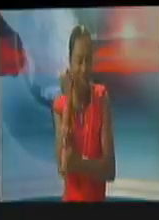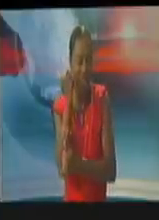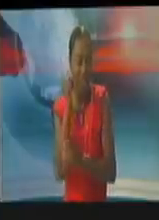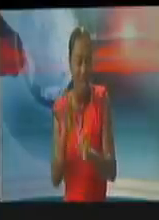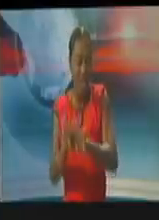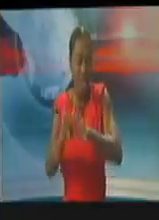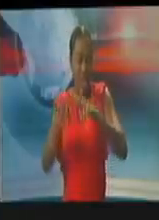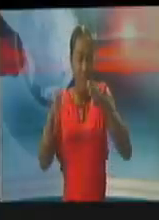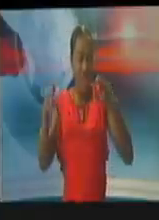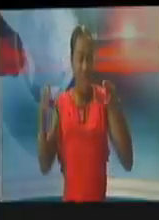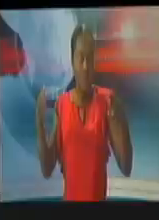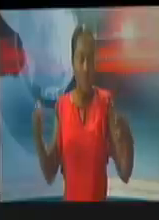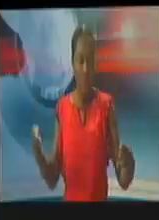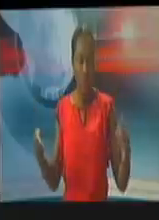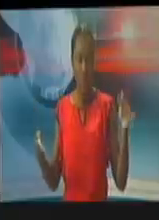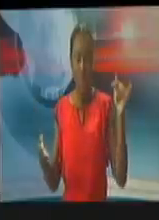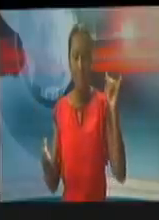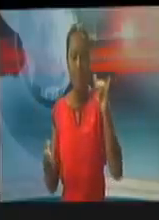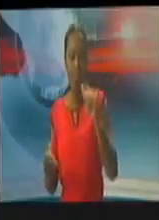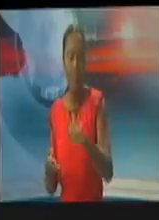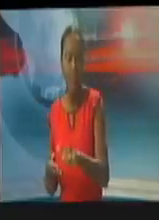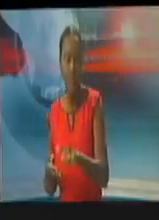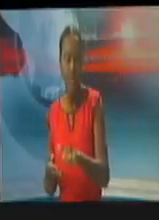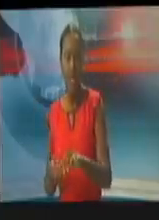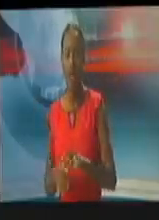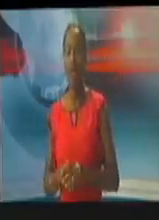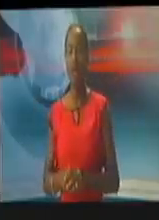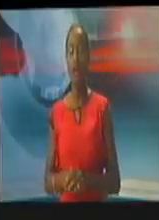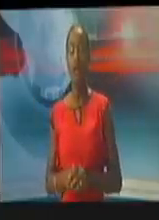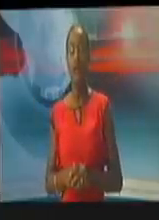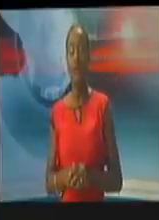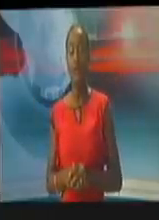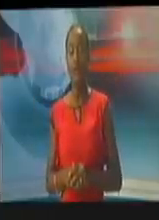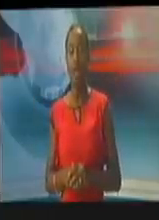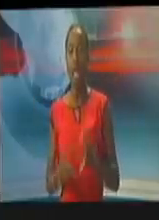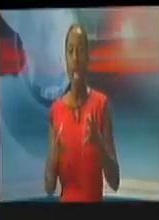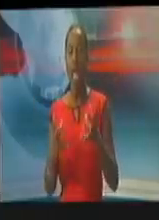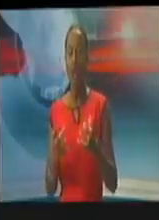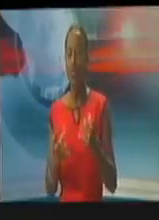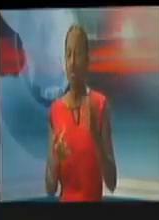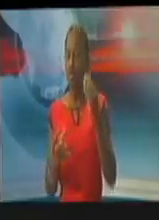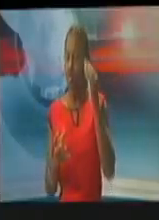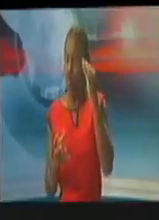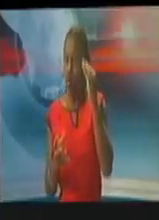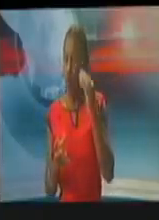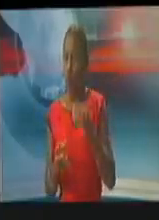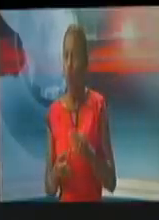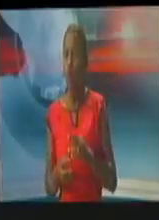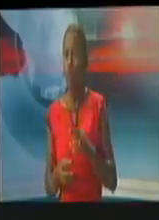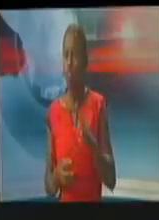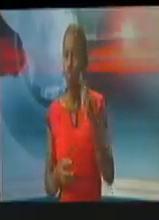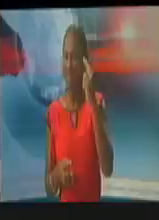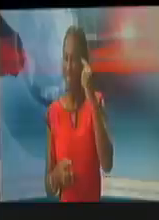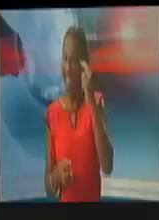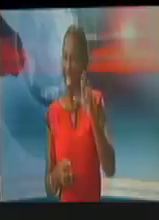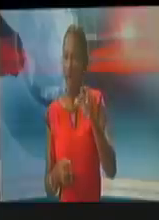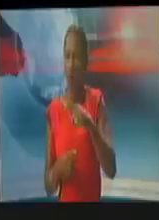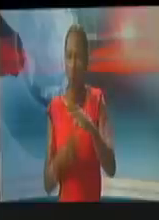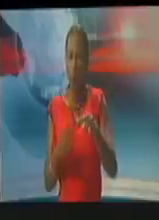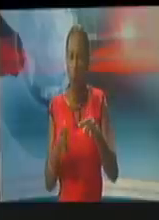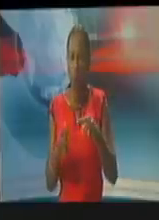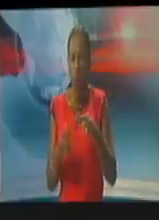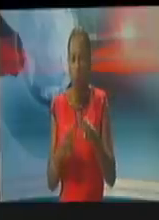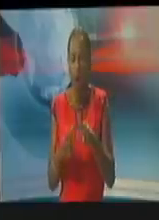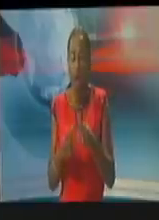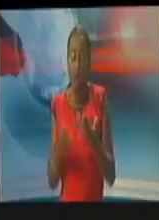This government will not be persuaded by any other nation reopening the borders. I just wanted to know, are there any considerations as to when our borders